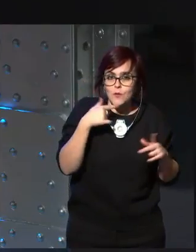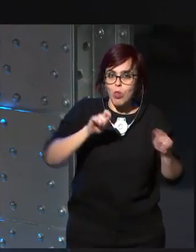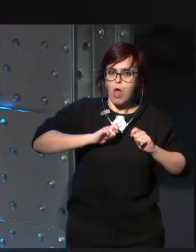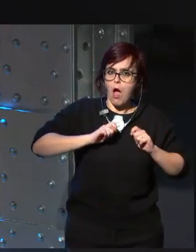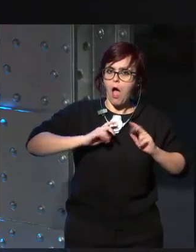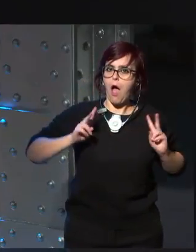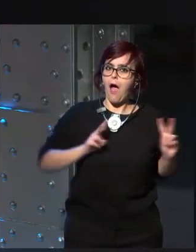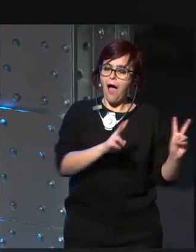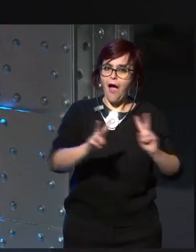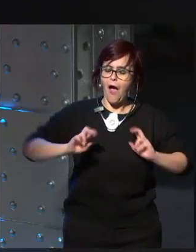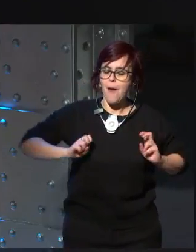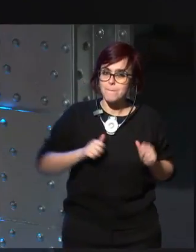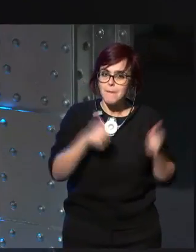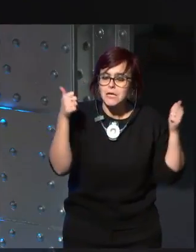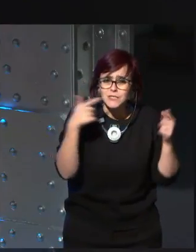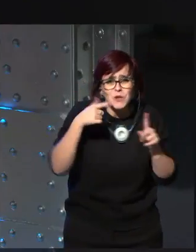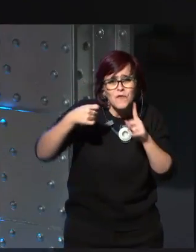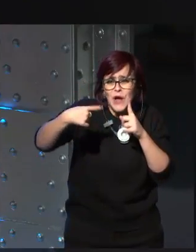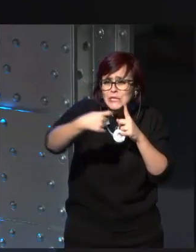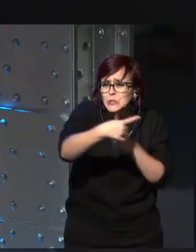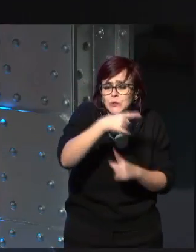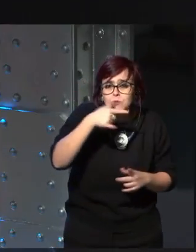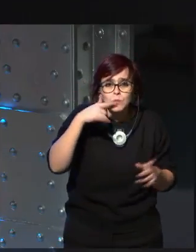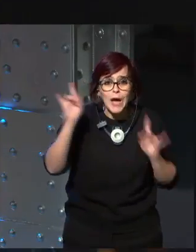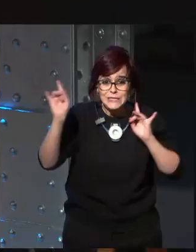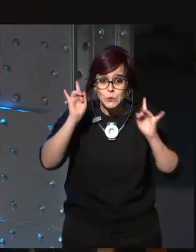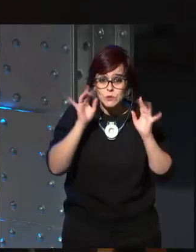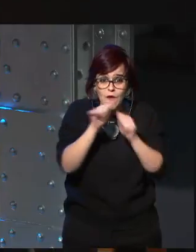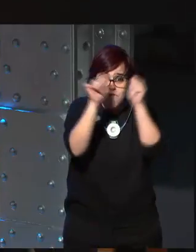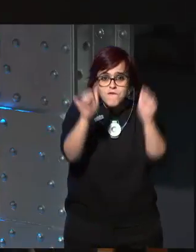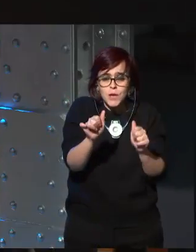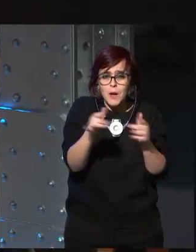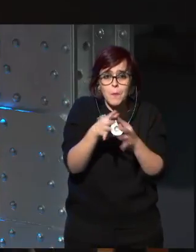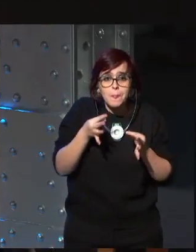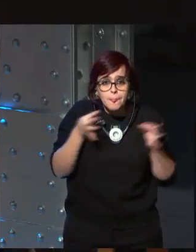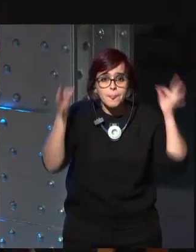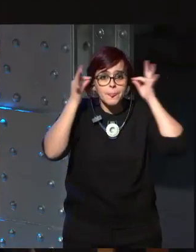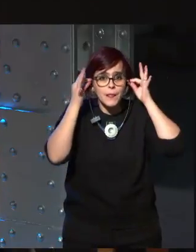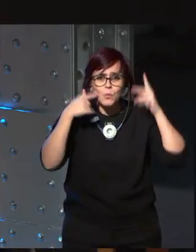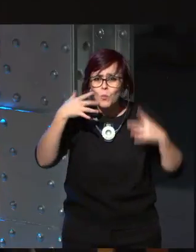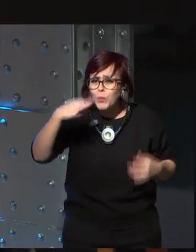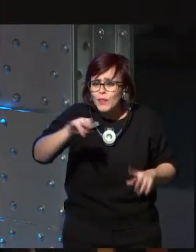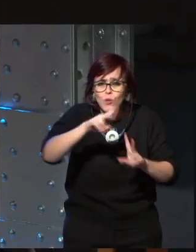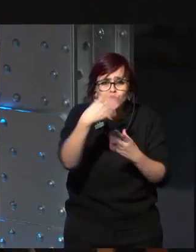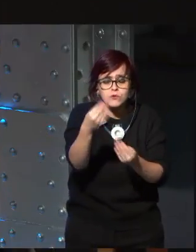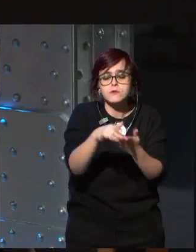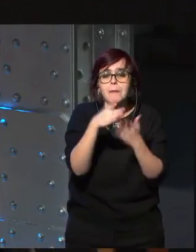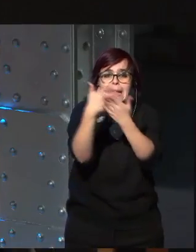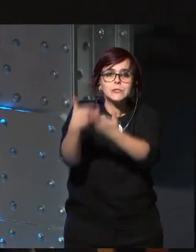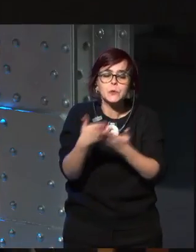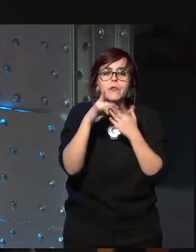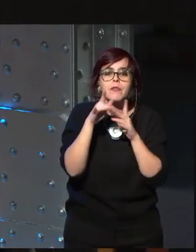which for a certain equipment gives you a lot of energy. I don't know. There's so many factors coming into the equation of your listening.